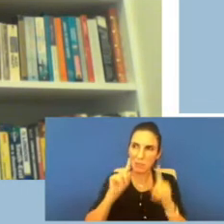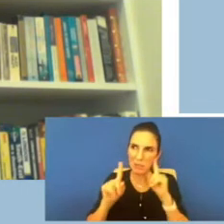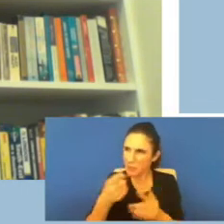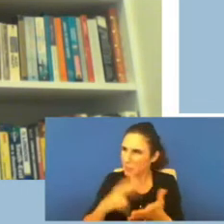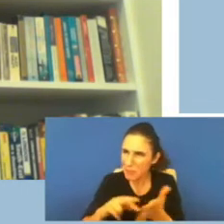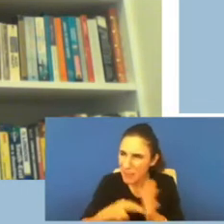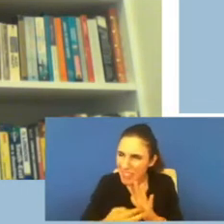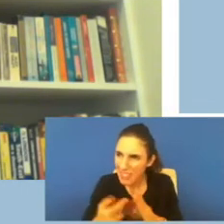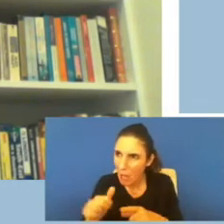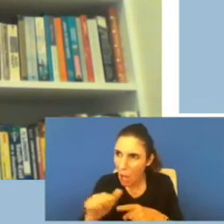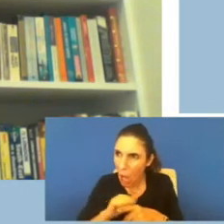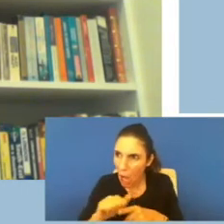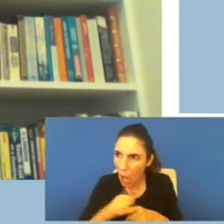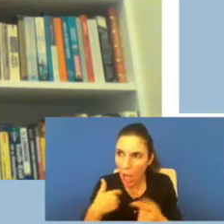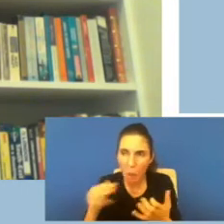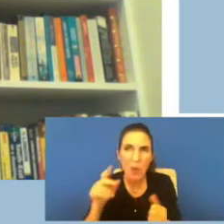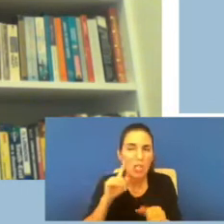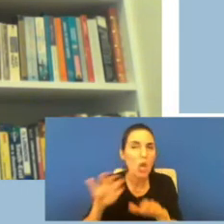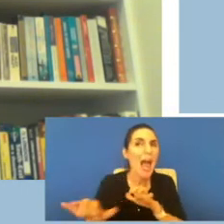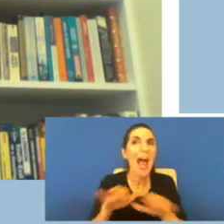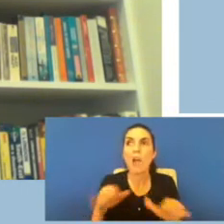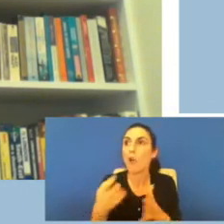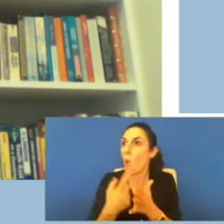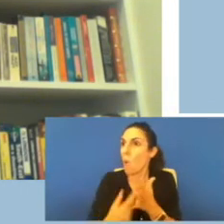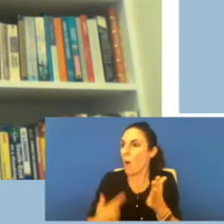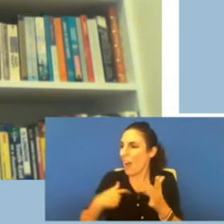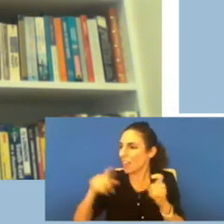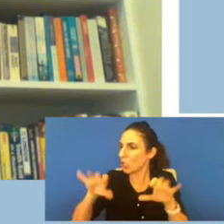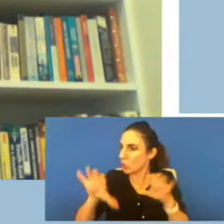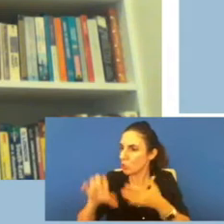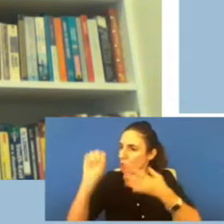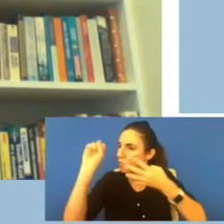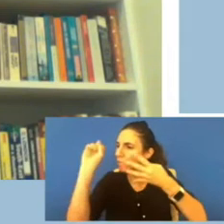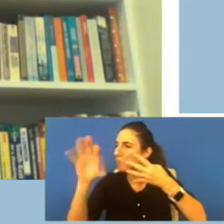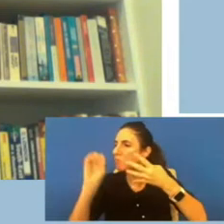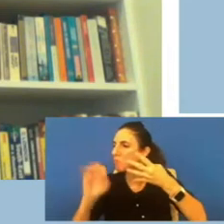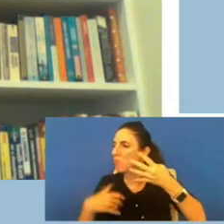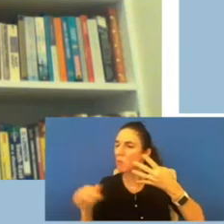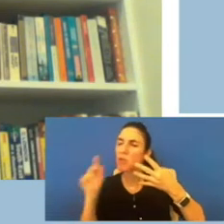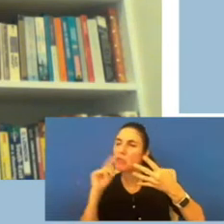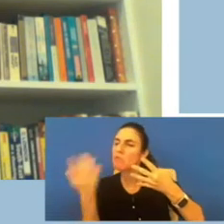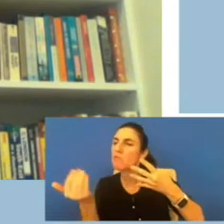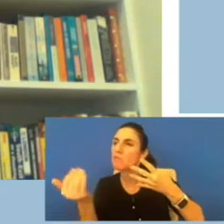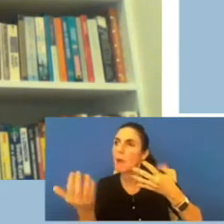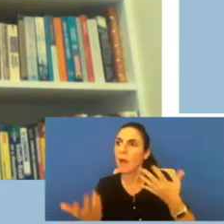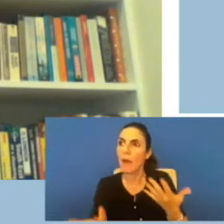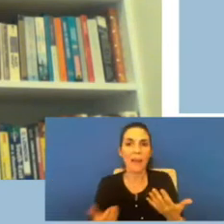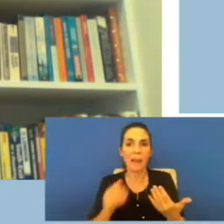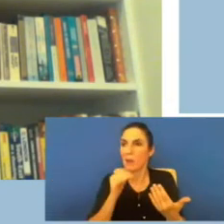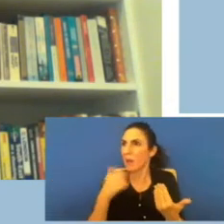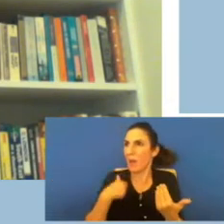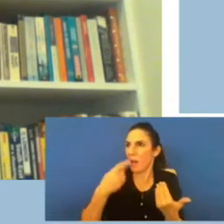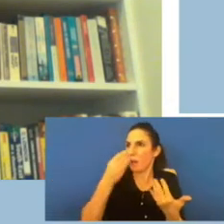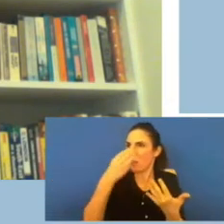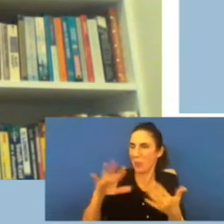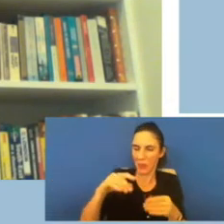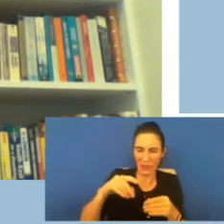I'm about action. I want to hear, like, what's the thing I need to go do? Or I don't have time for noticing. I live in the real